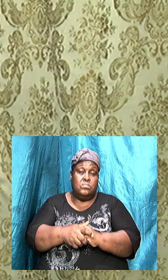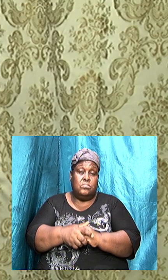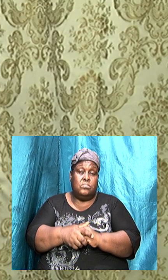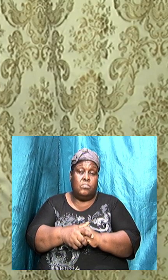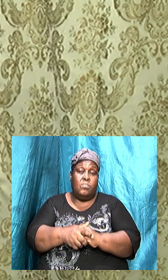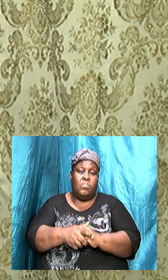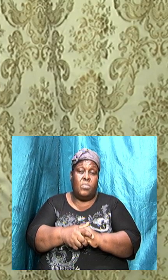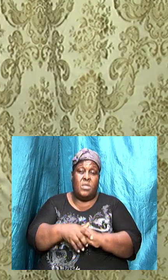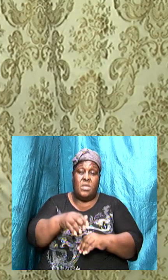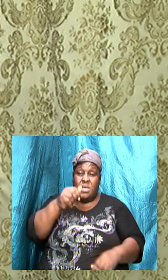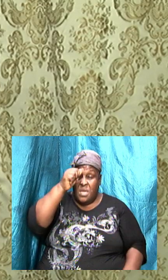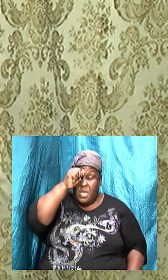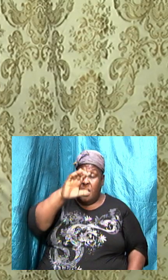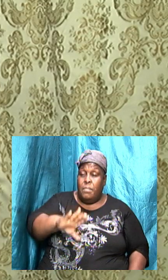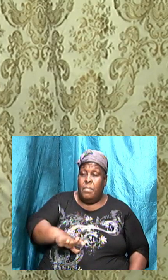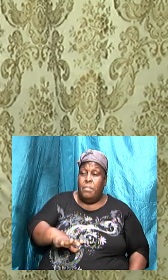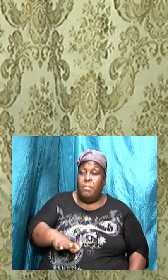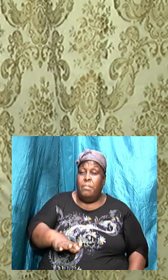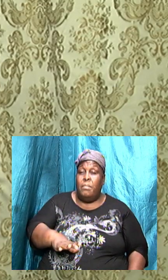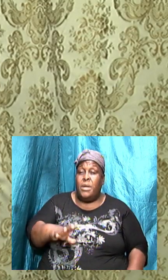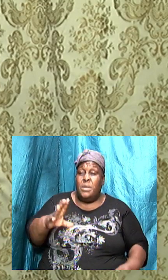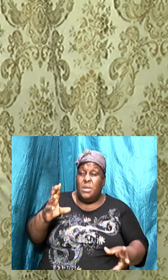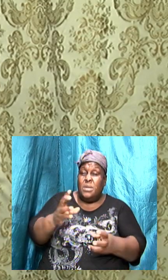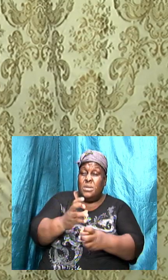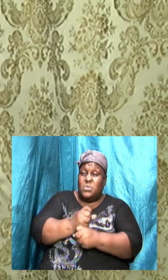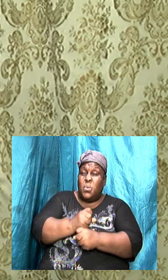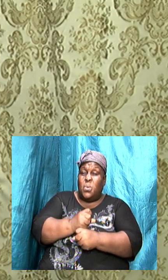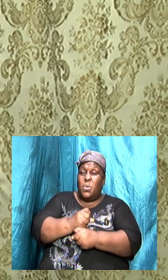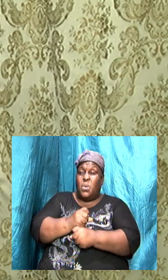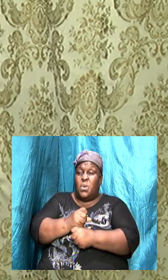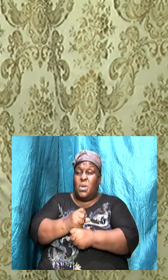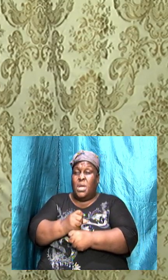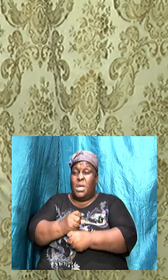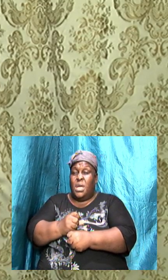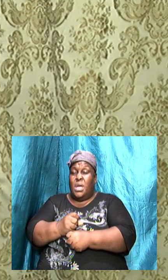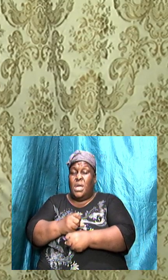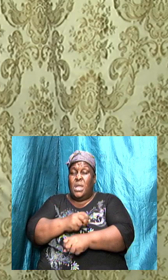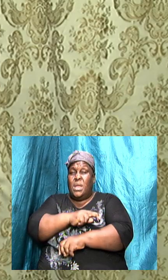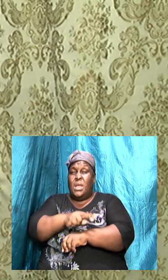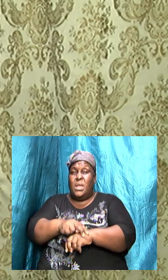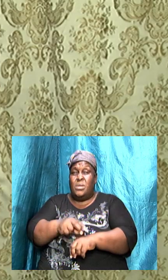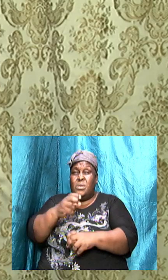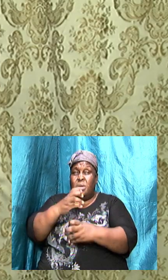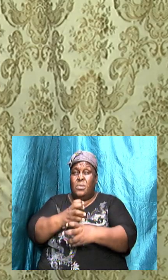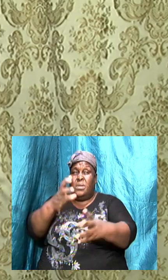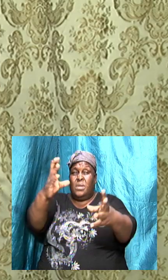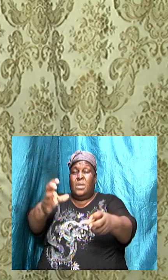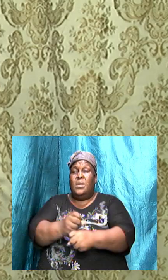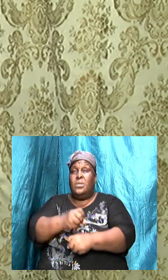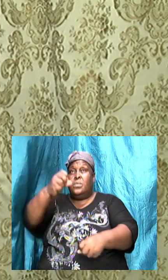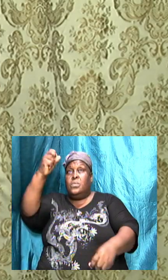A man took a javelin and came over to them and physically